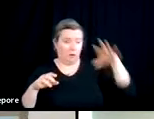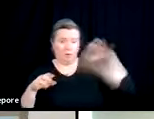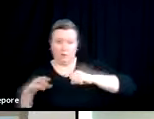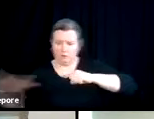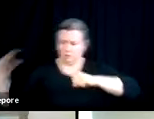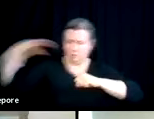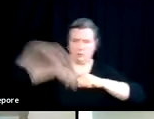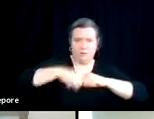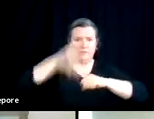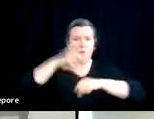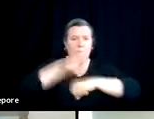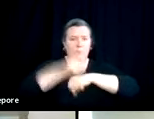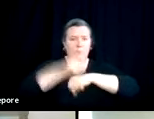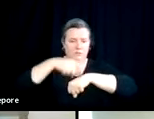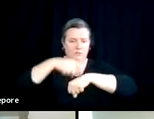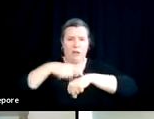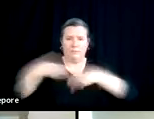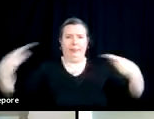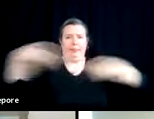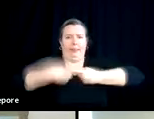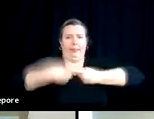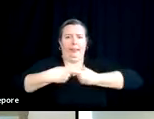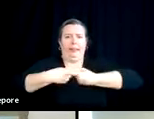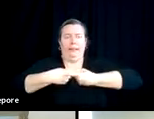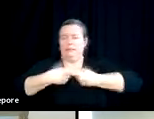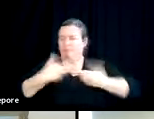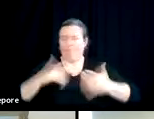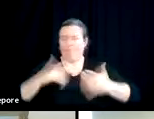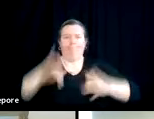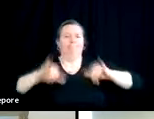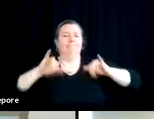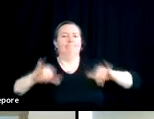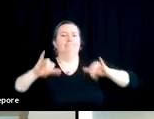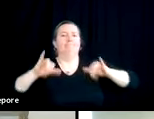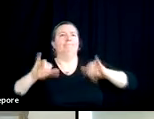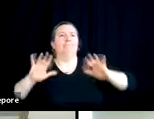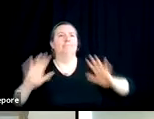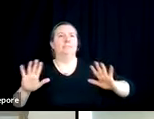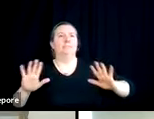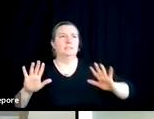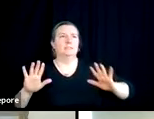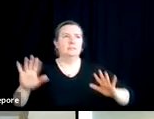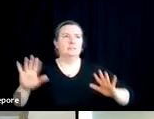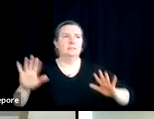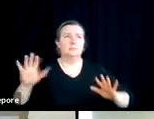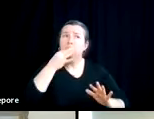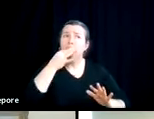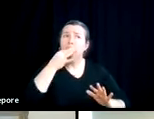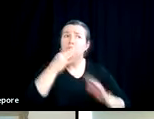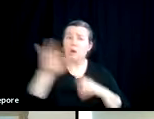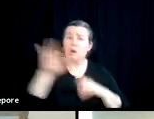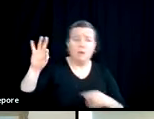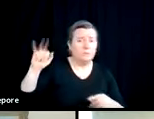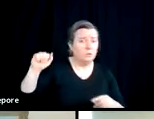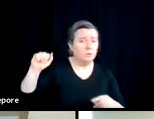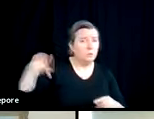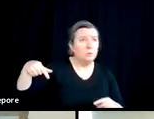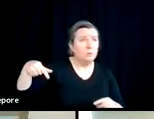doing pretty good on the FAQs. But remember, a month ago, we didn't have a call center and we brought up